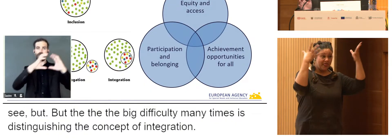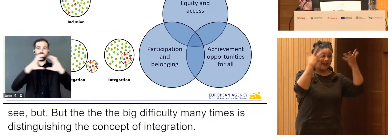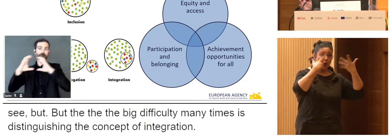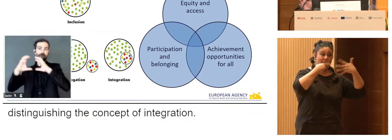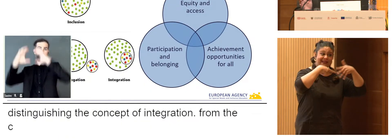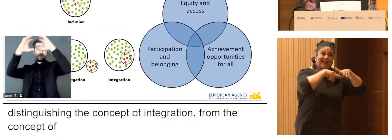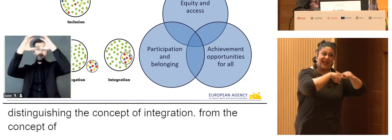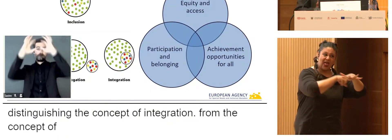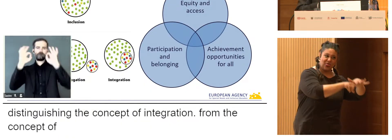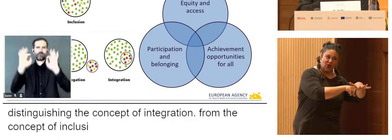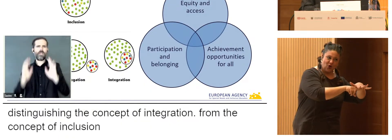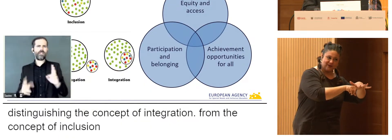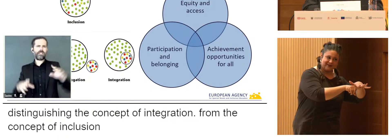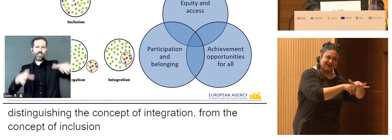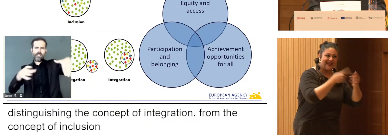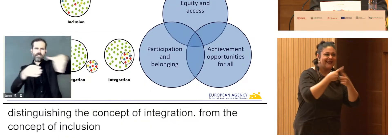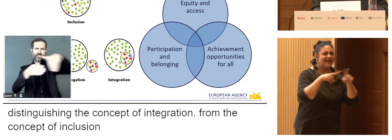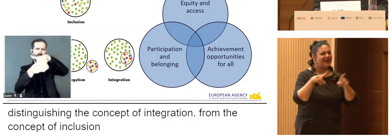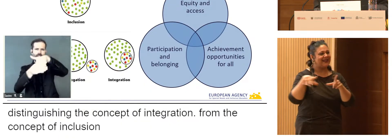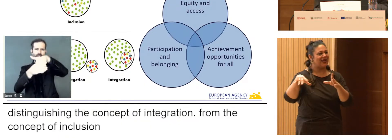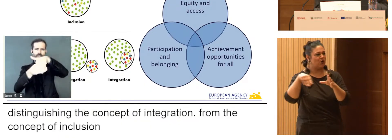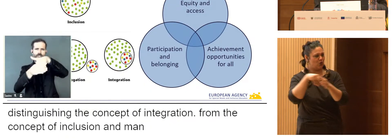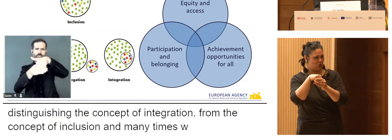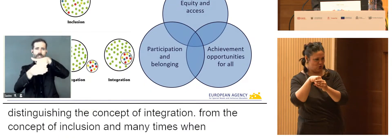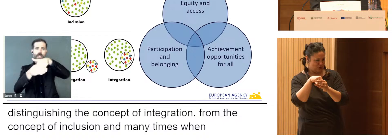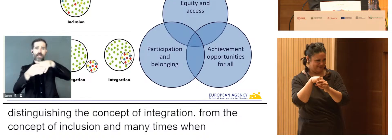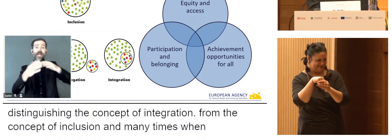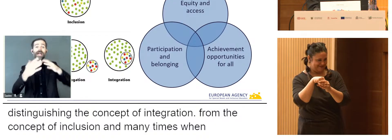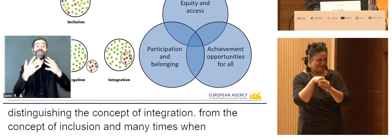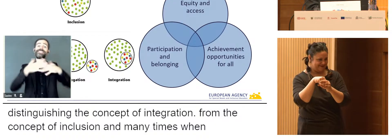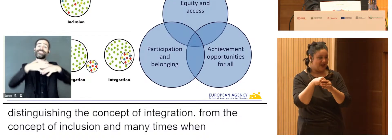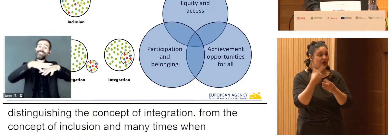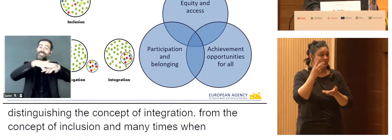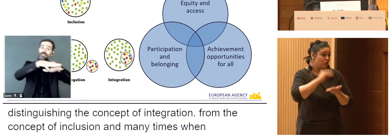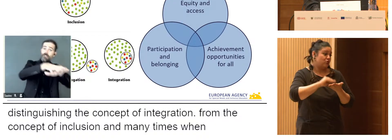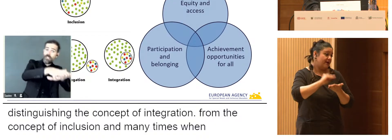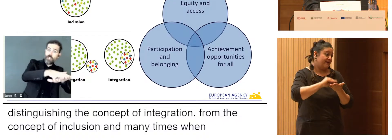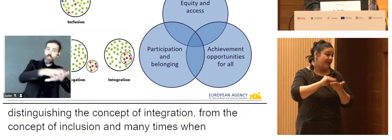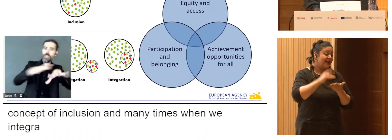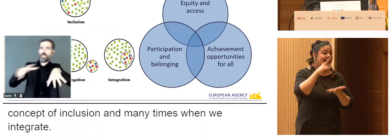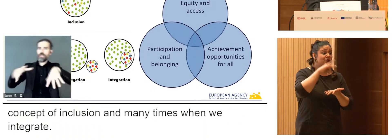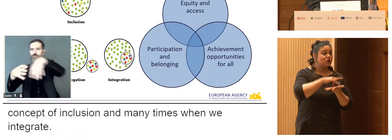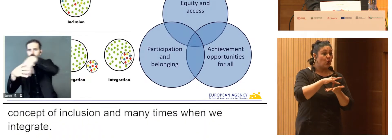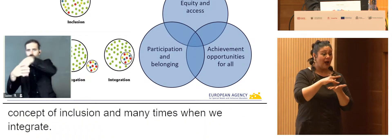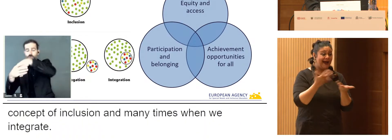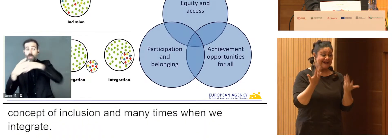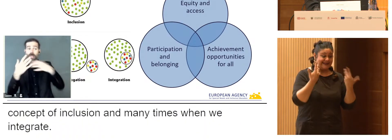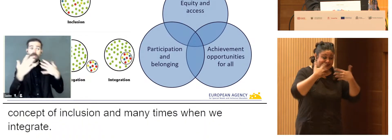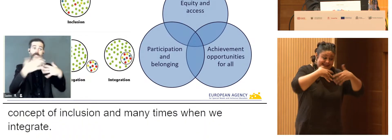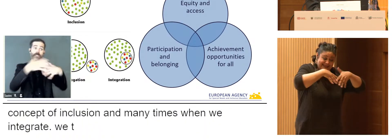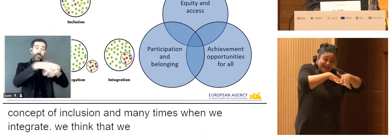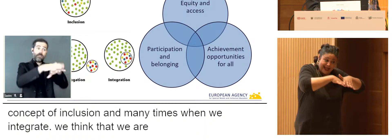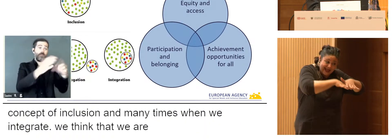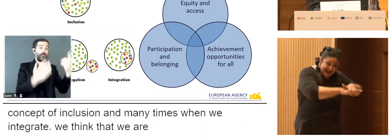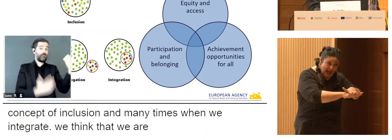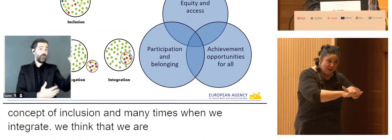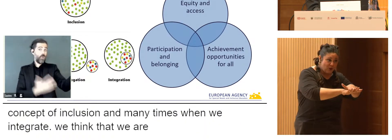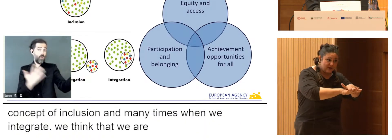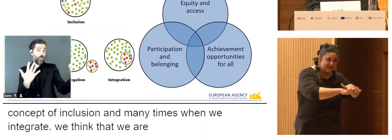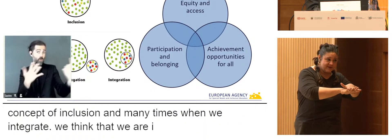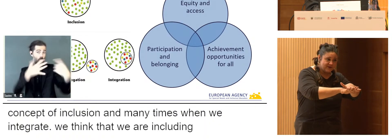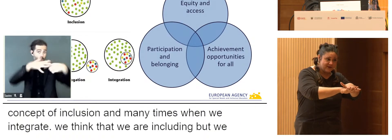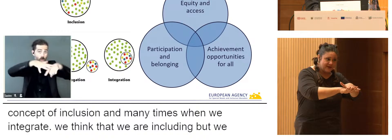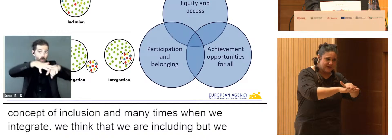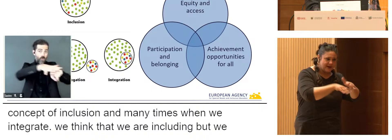of inclusion. And many times when we integrate, we think that we are including, but we